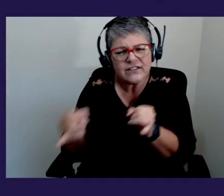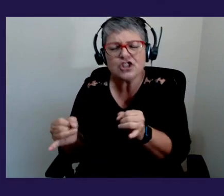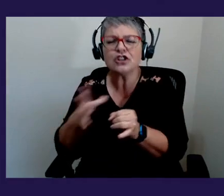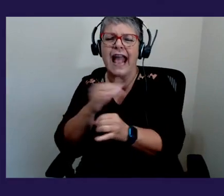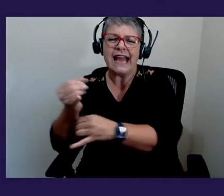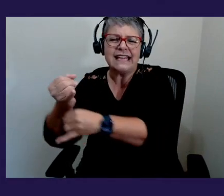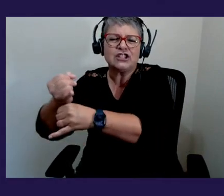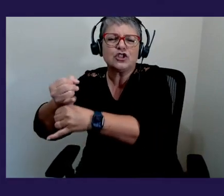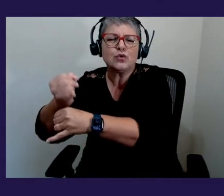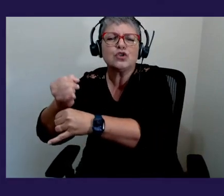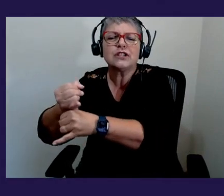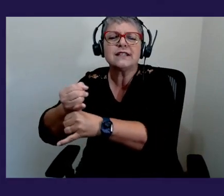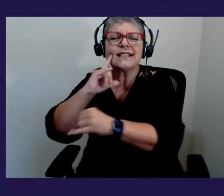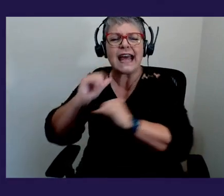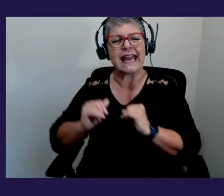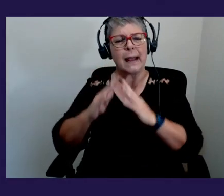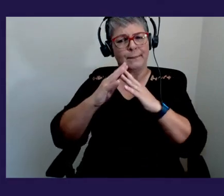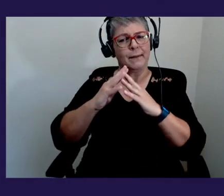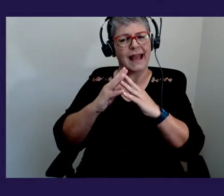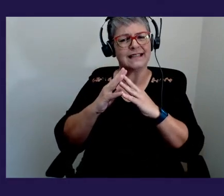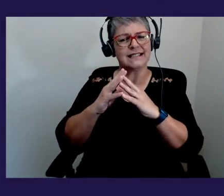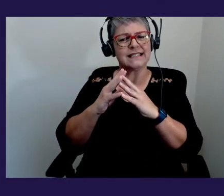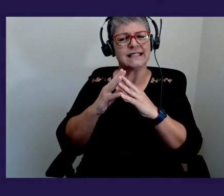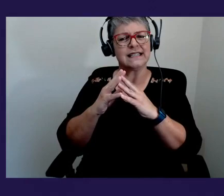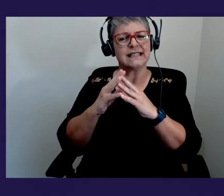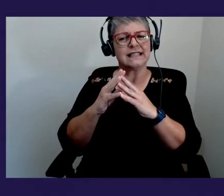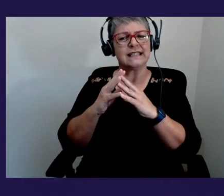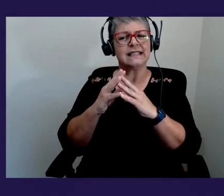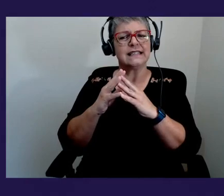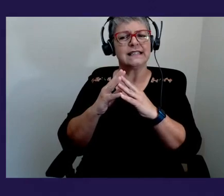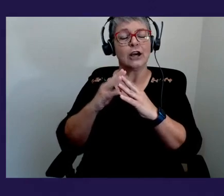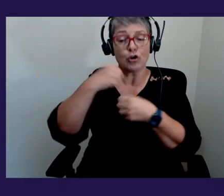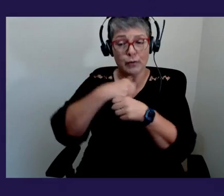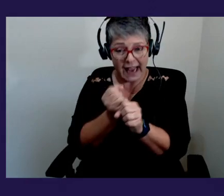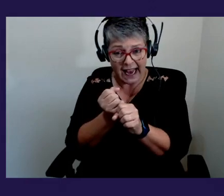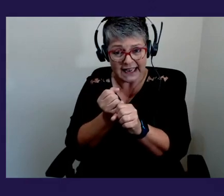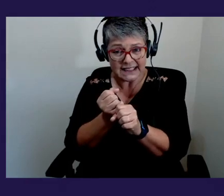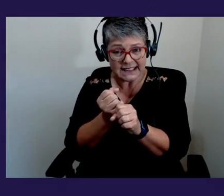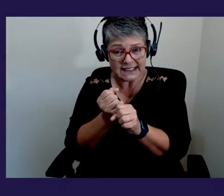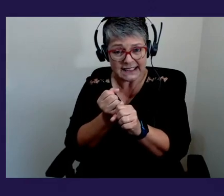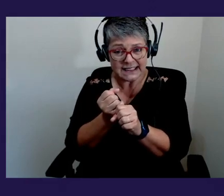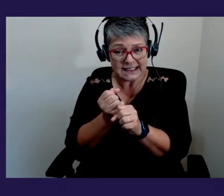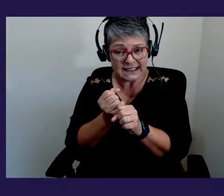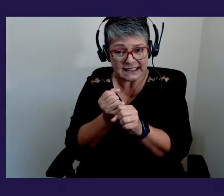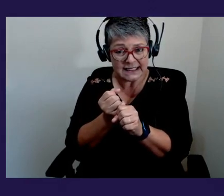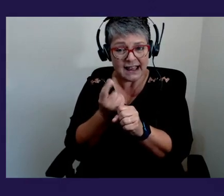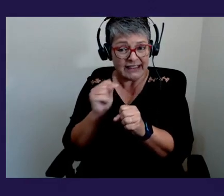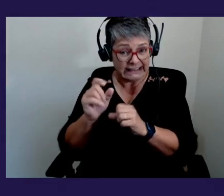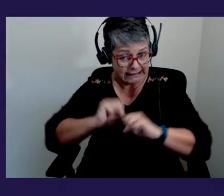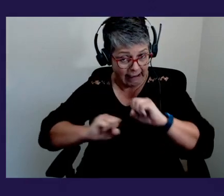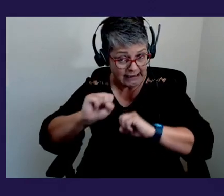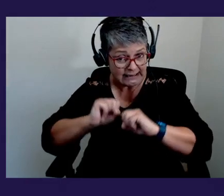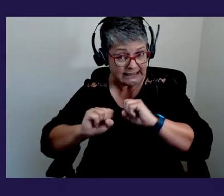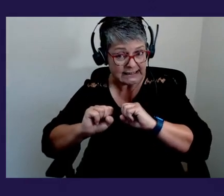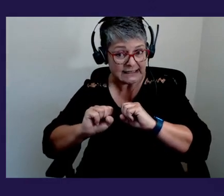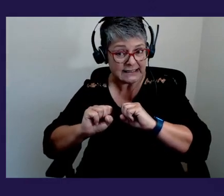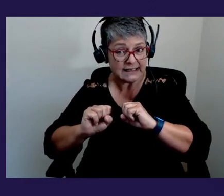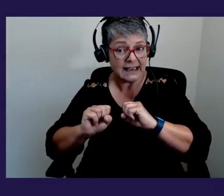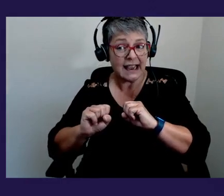institutions that implement, that create the science,